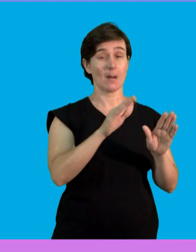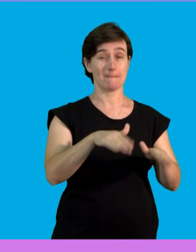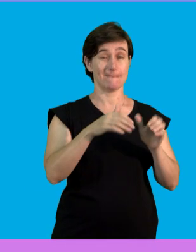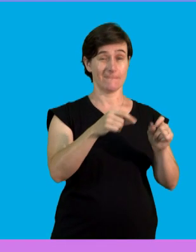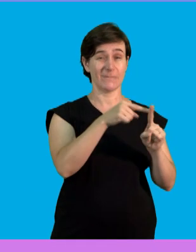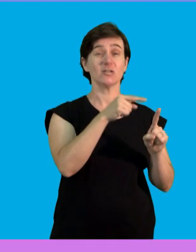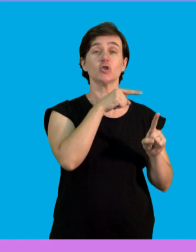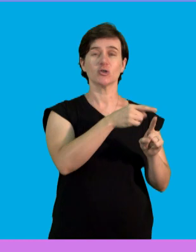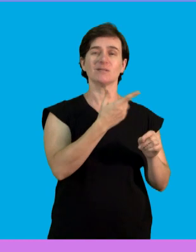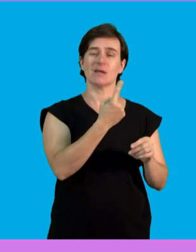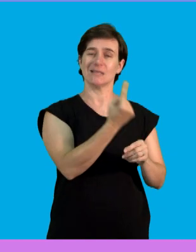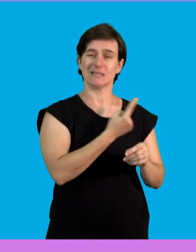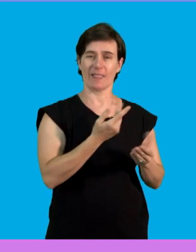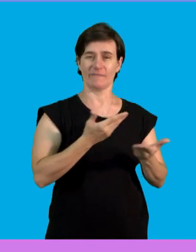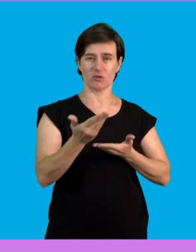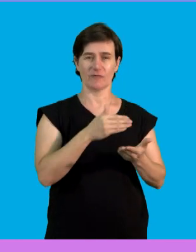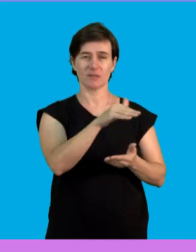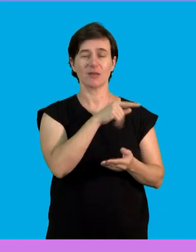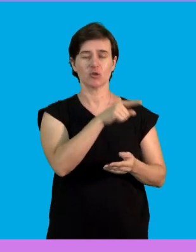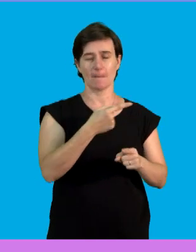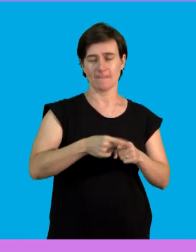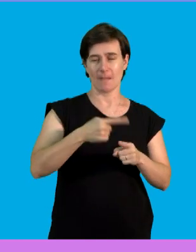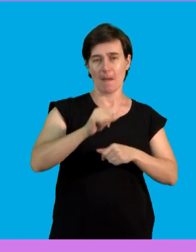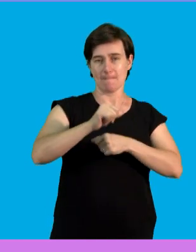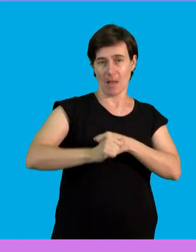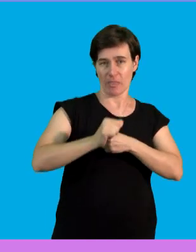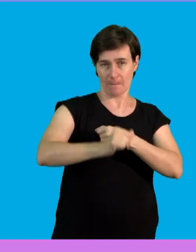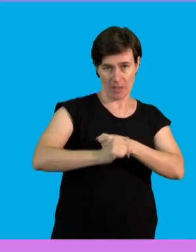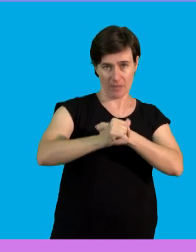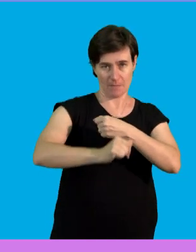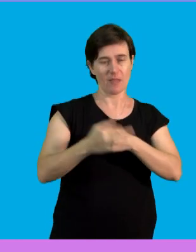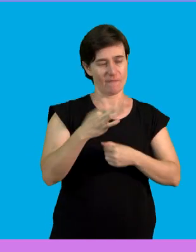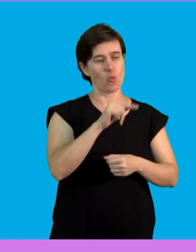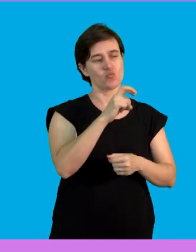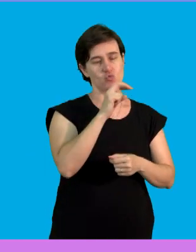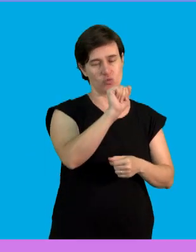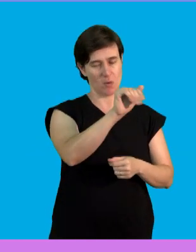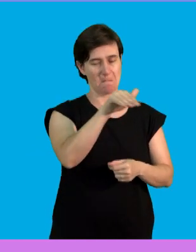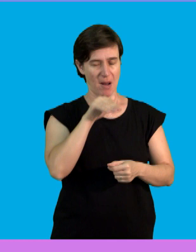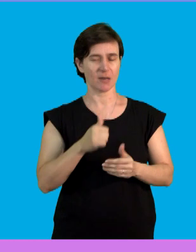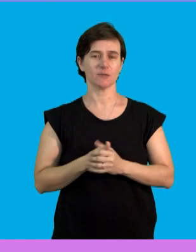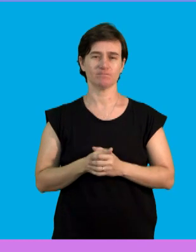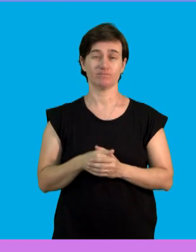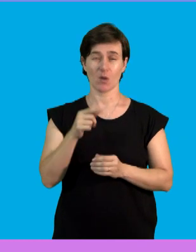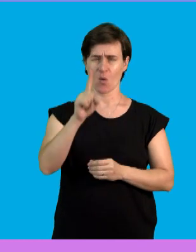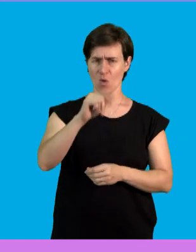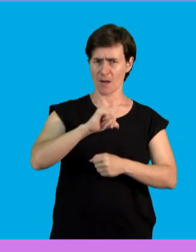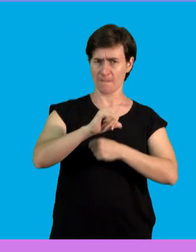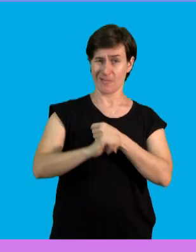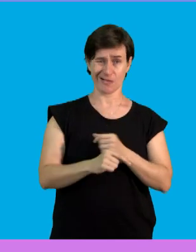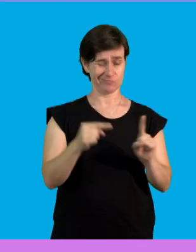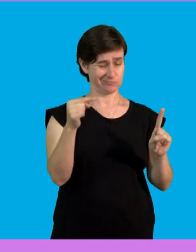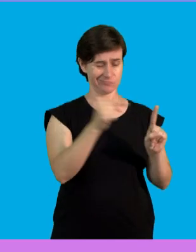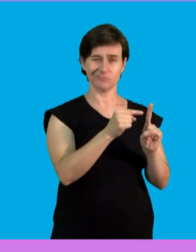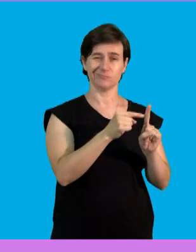and pays a monthly maintenance fee. In a space of a month, he performs the